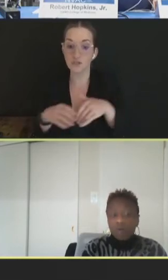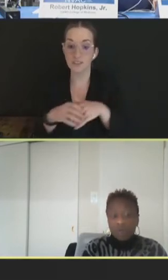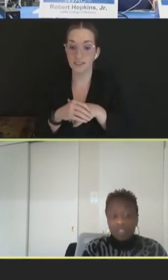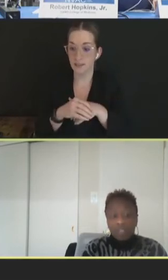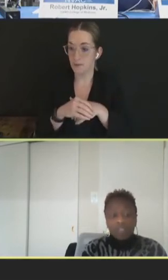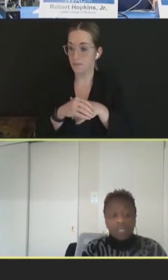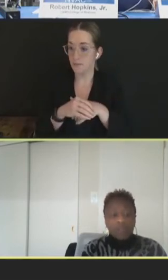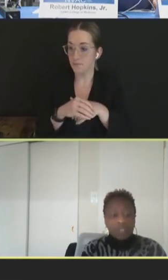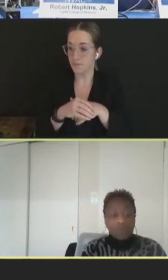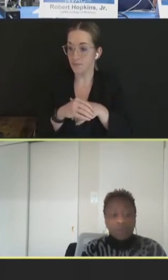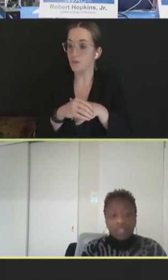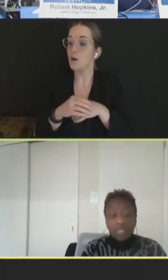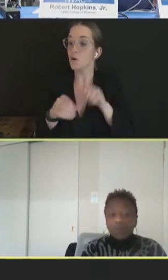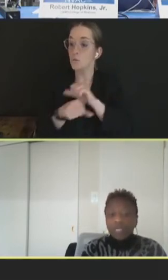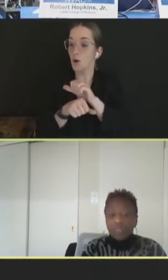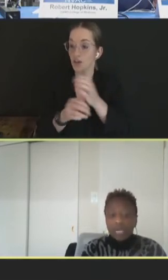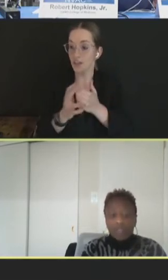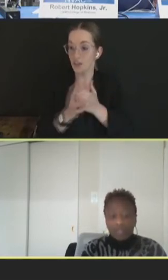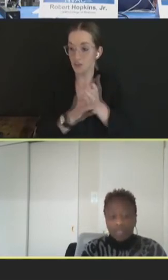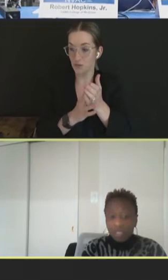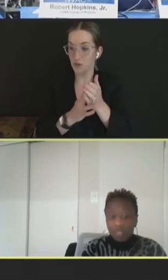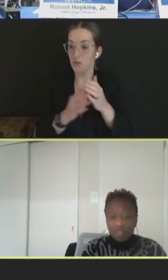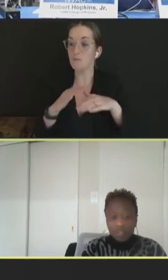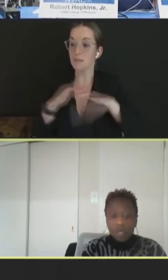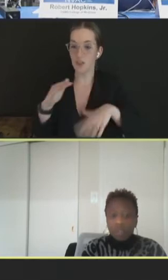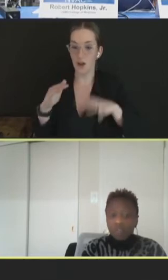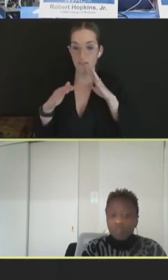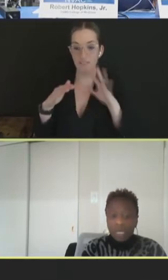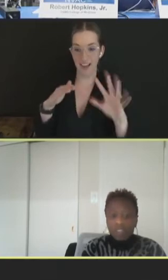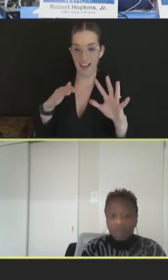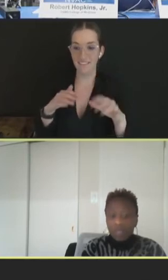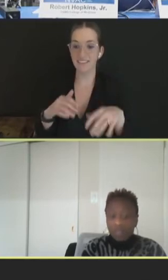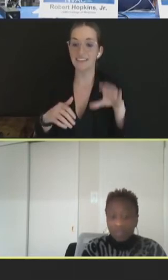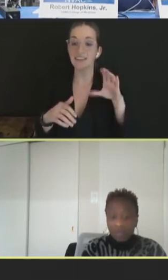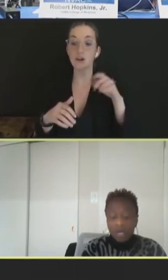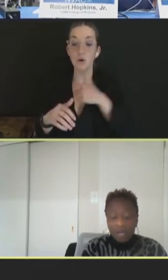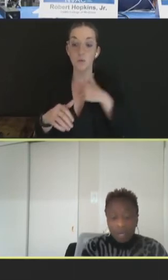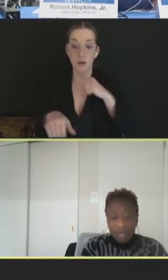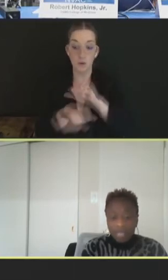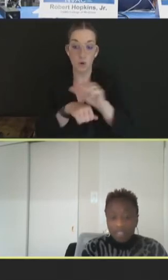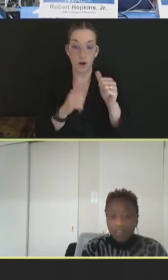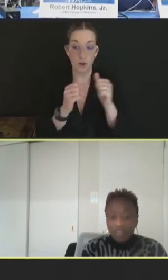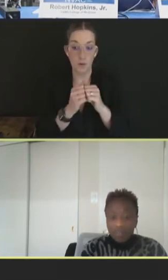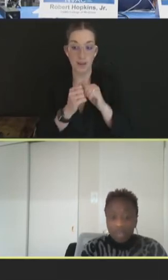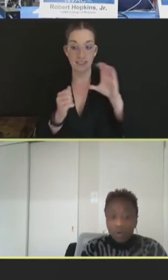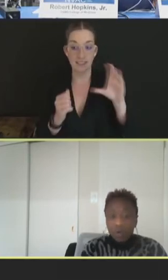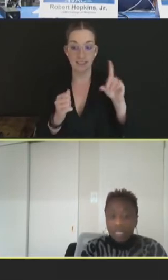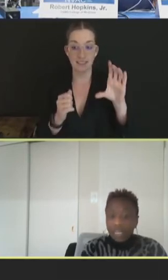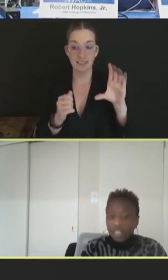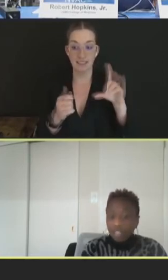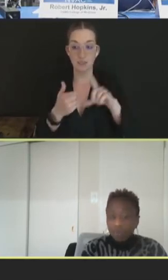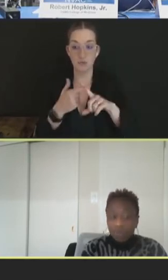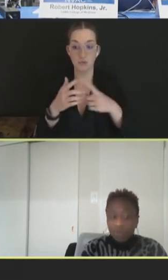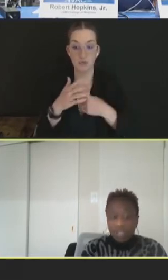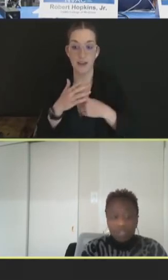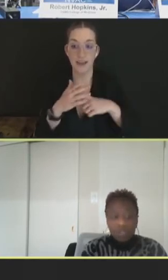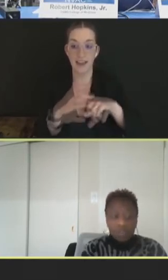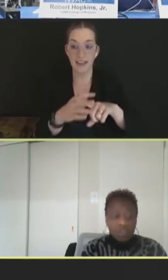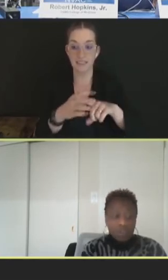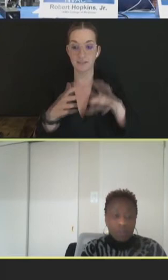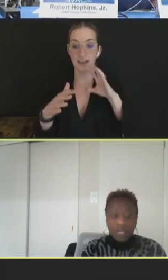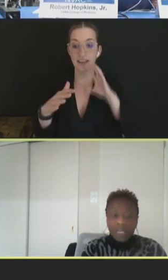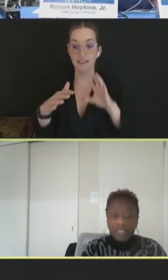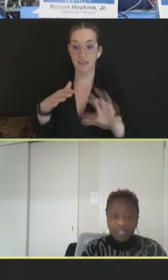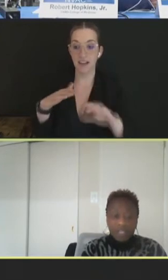coordination, operations, and response element and the CDC as well to estimate the less than 5-year-old IHS population